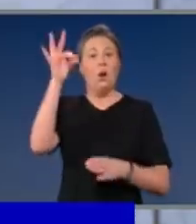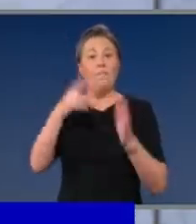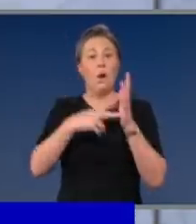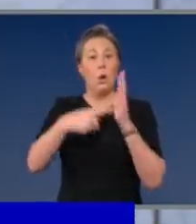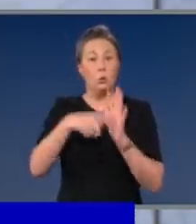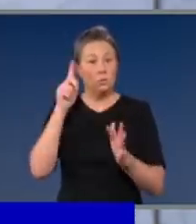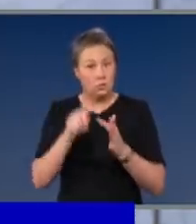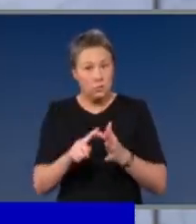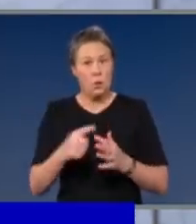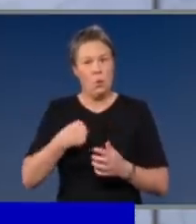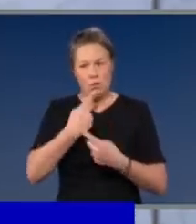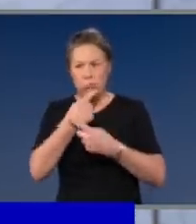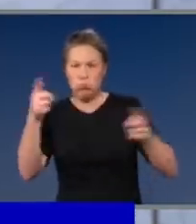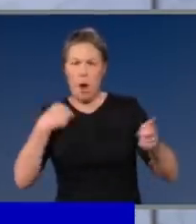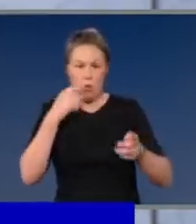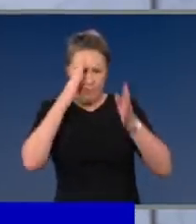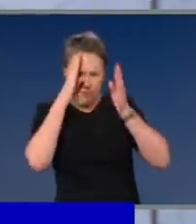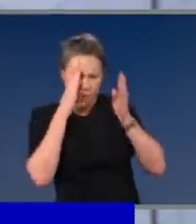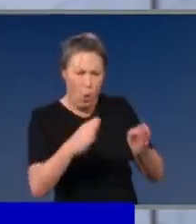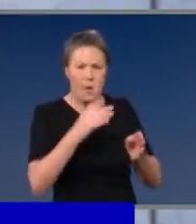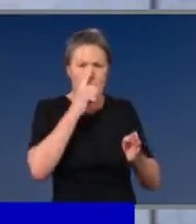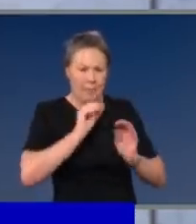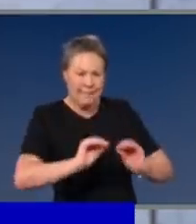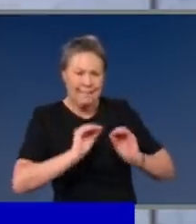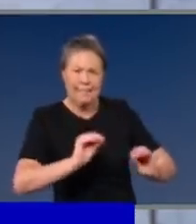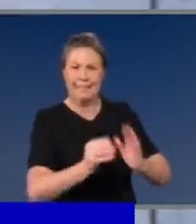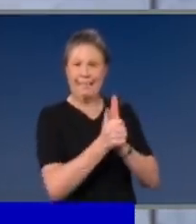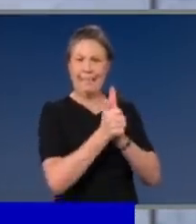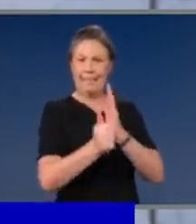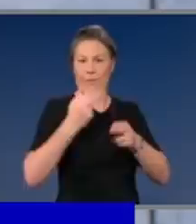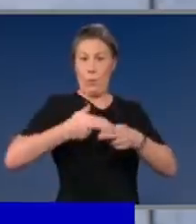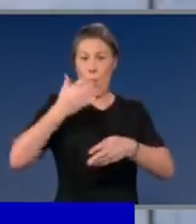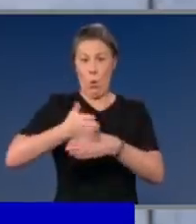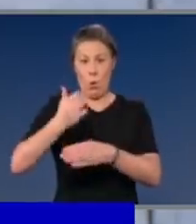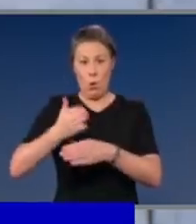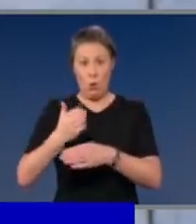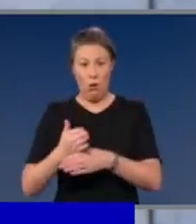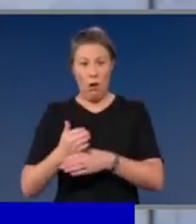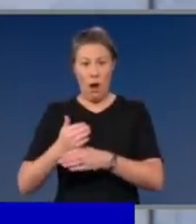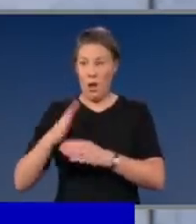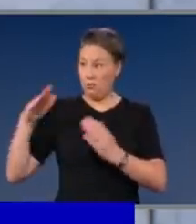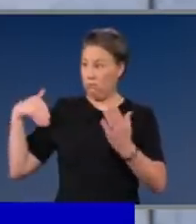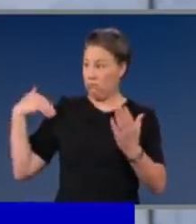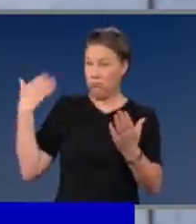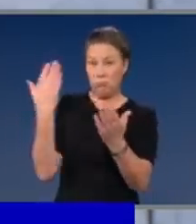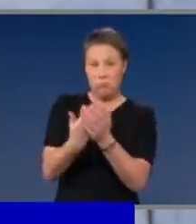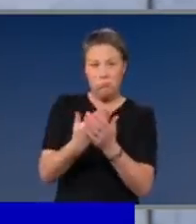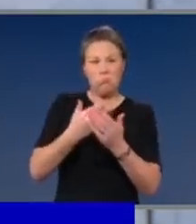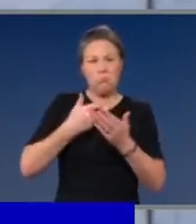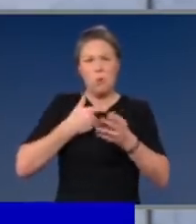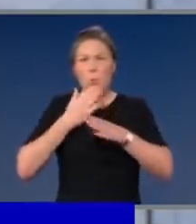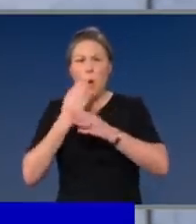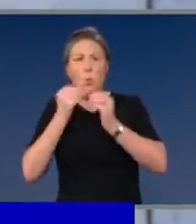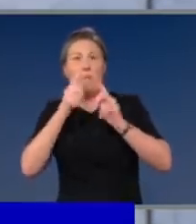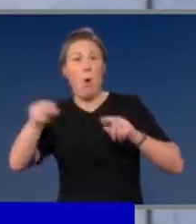Australian people. Since that time, I have been working cooperatively with my state and territory. And that is where we will leave that announcement in